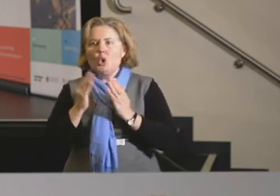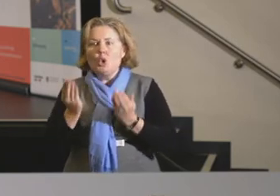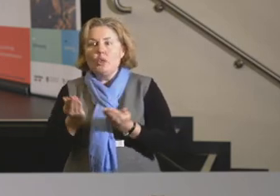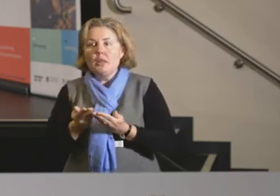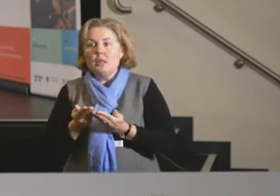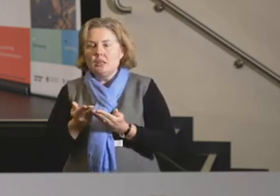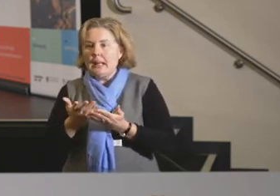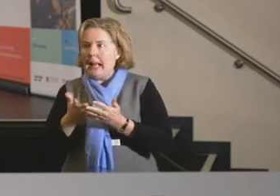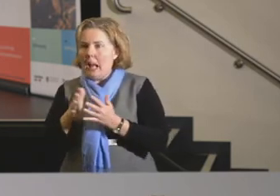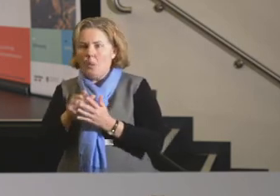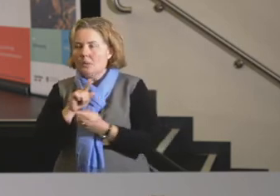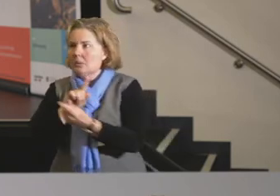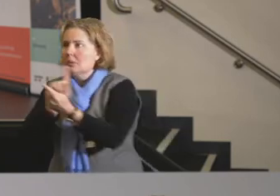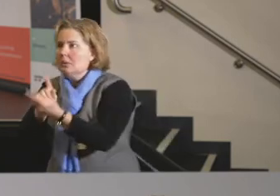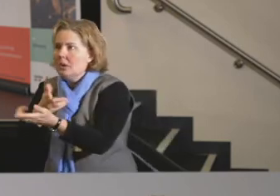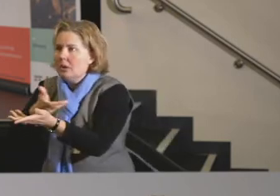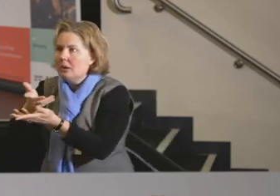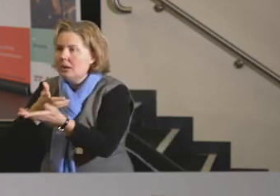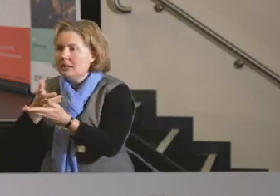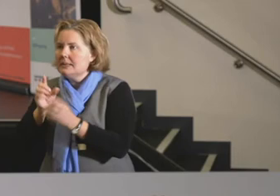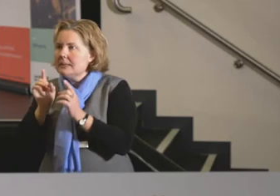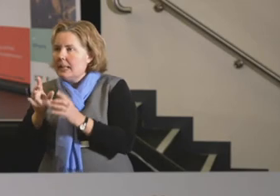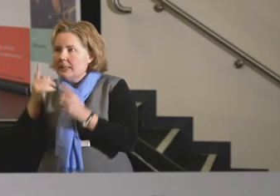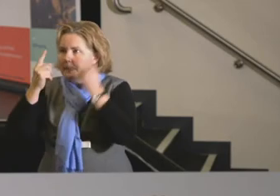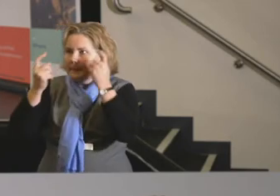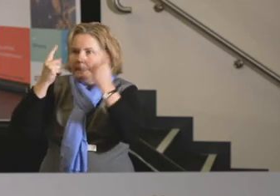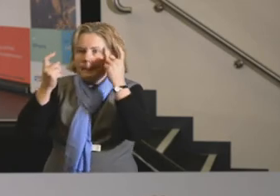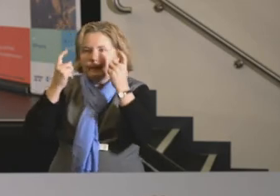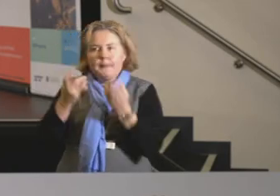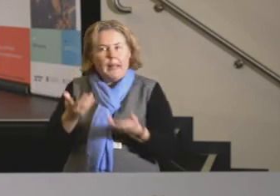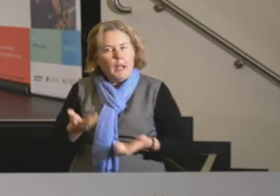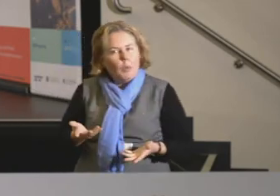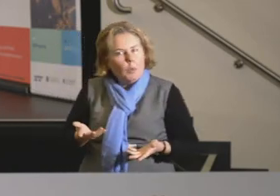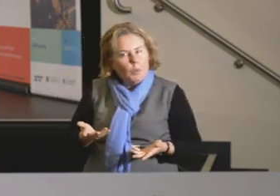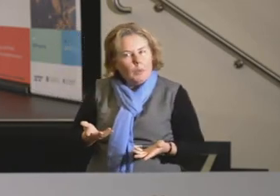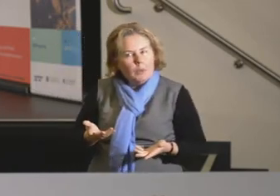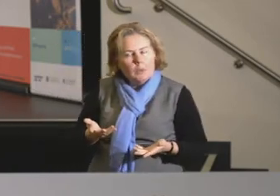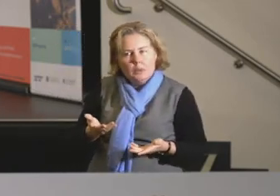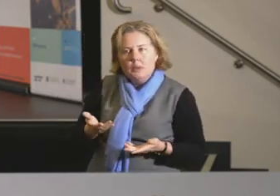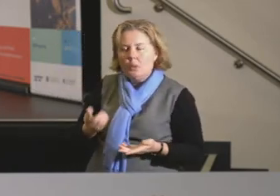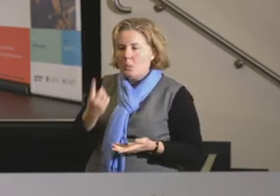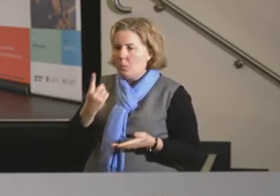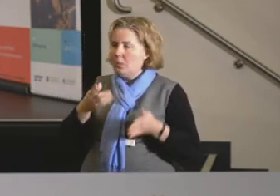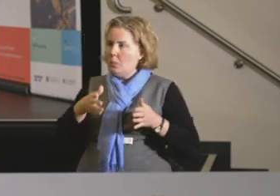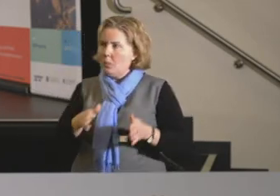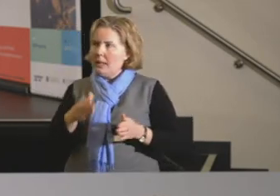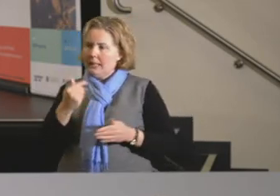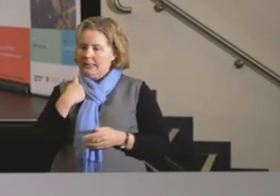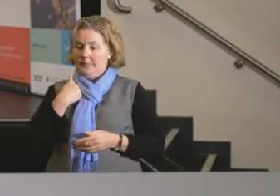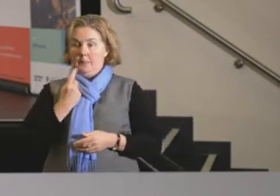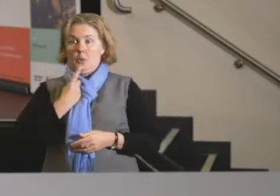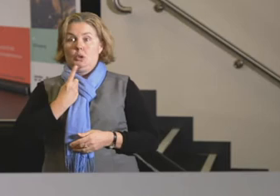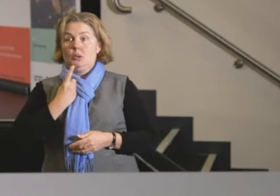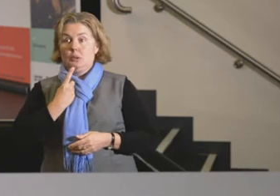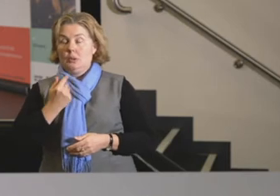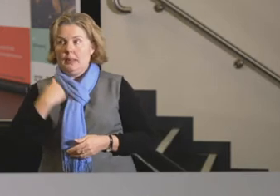approach these conversations so as to nudge ideas? And one of the ways where I personally use, because I